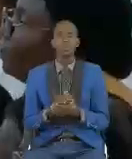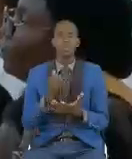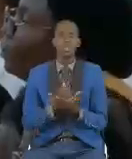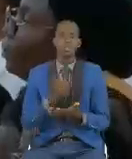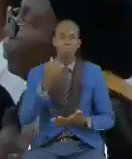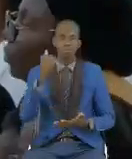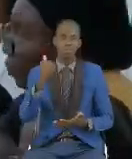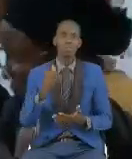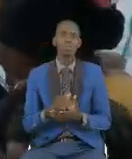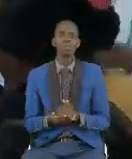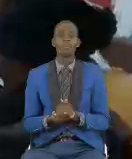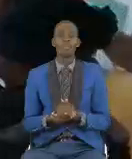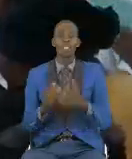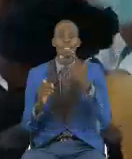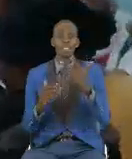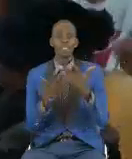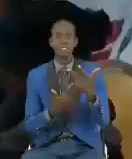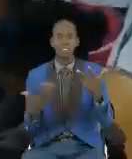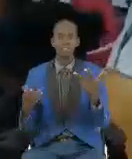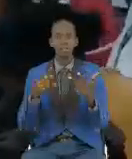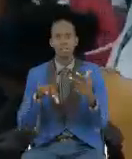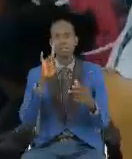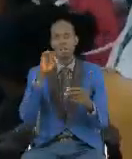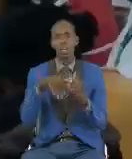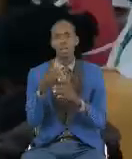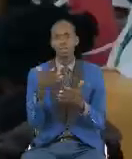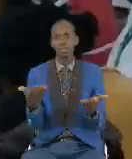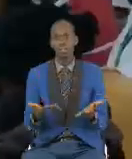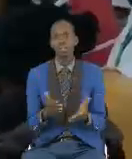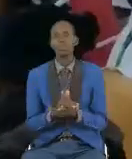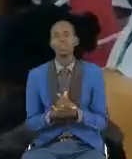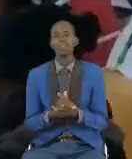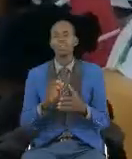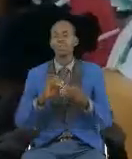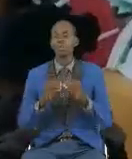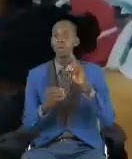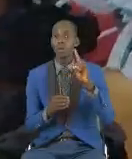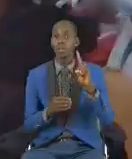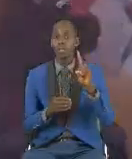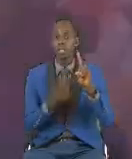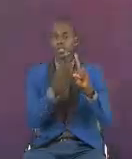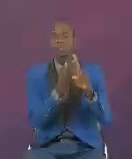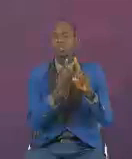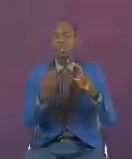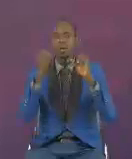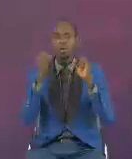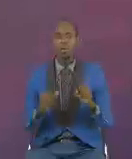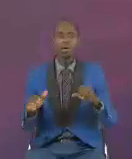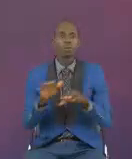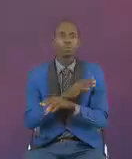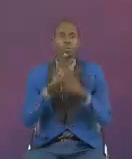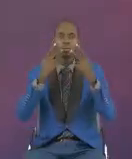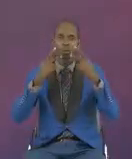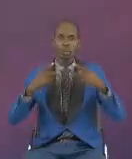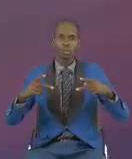The three things we're looking at here. Number one, the powerful proclamation of